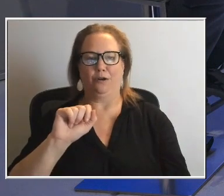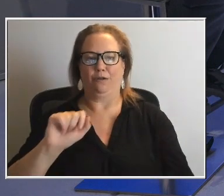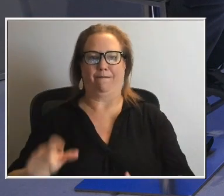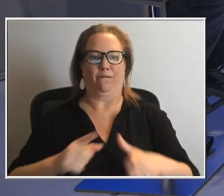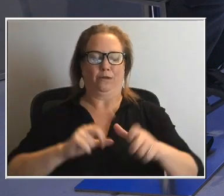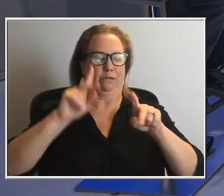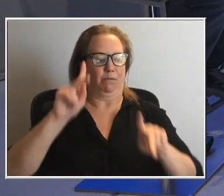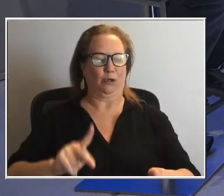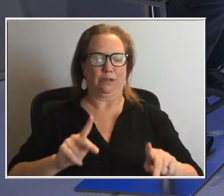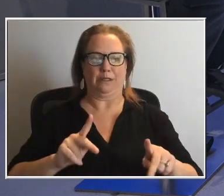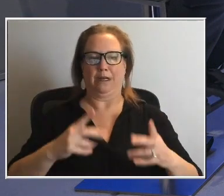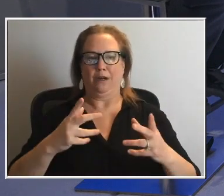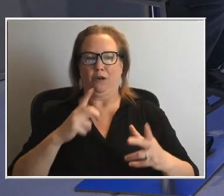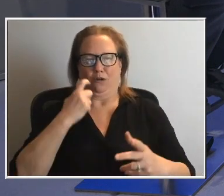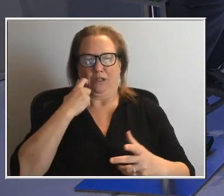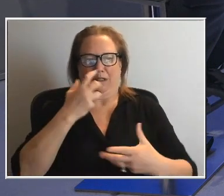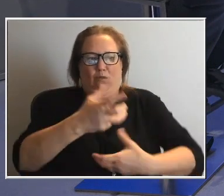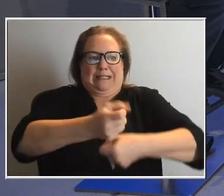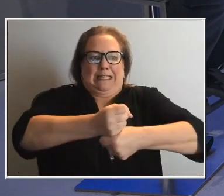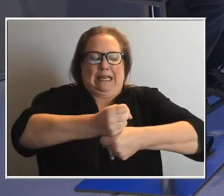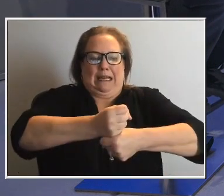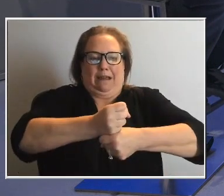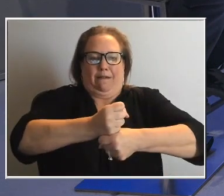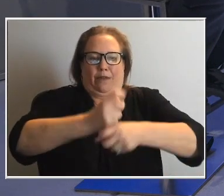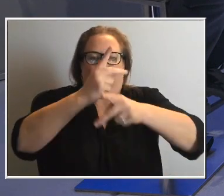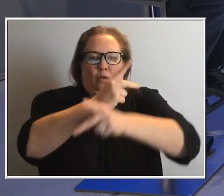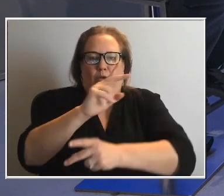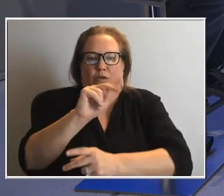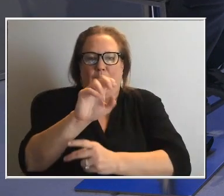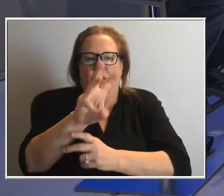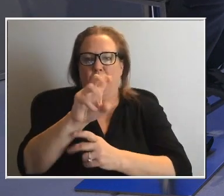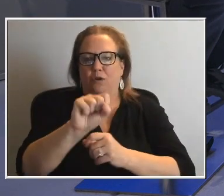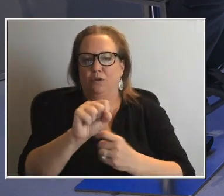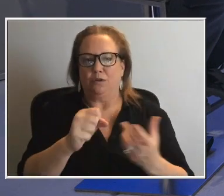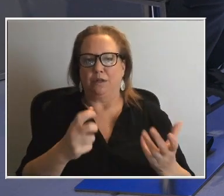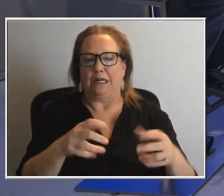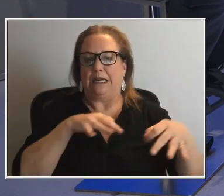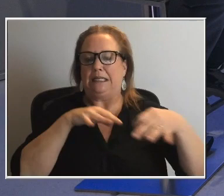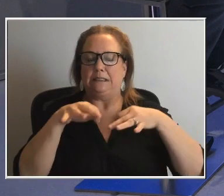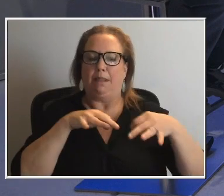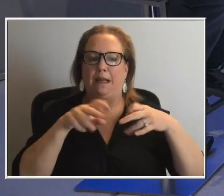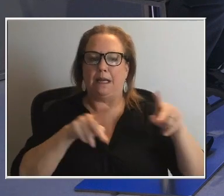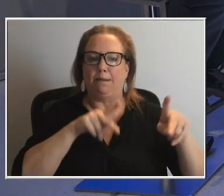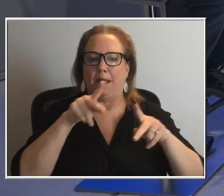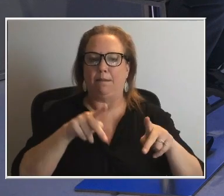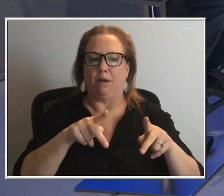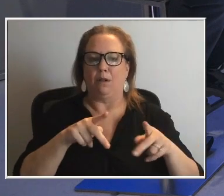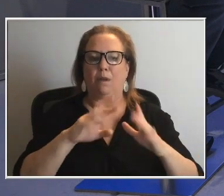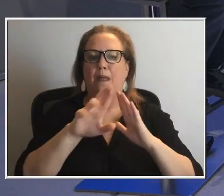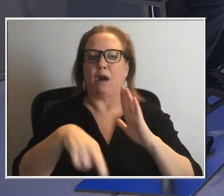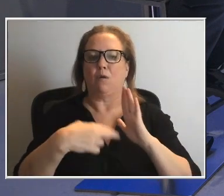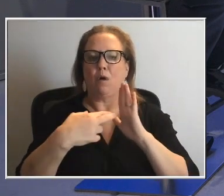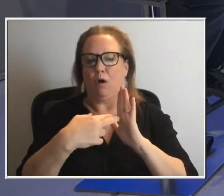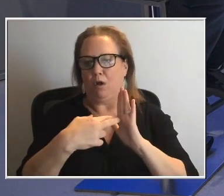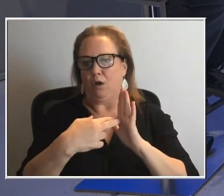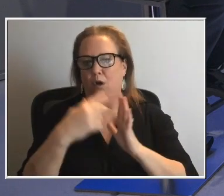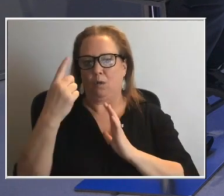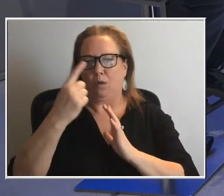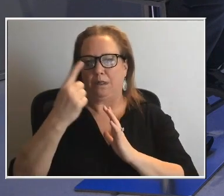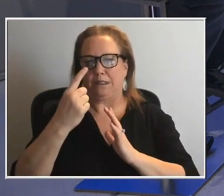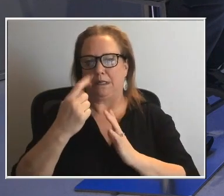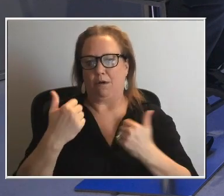who has just received some of the worst news they've ever heard. Explain to people exactly what that role is when you have